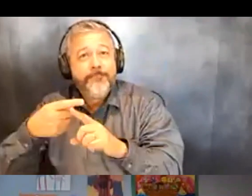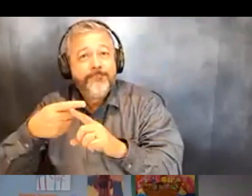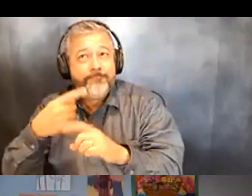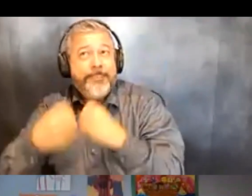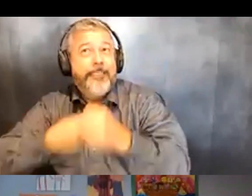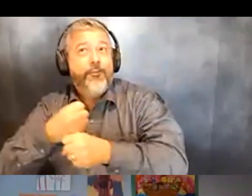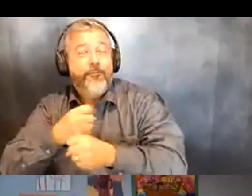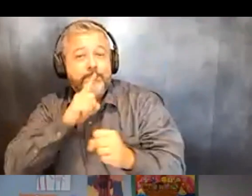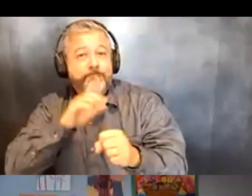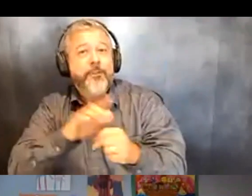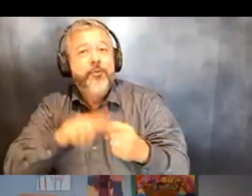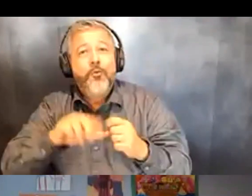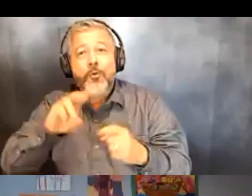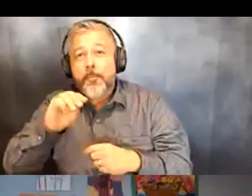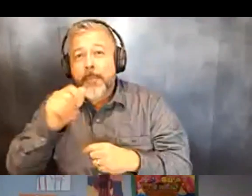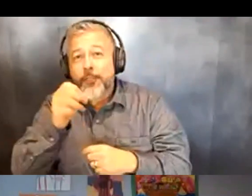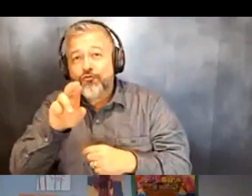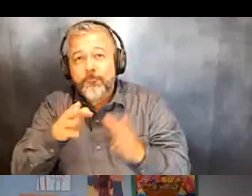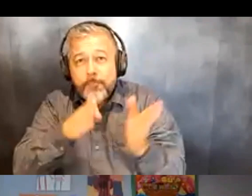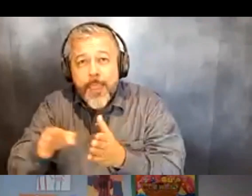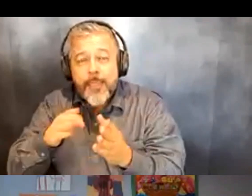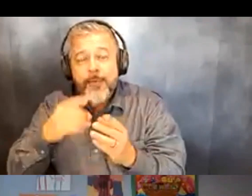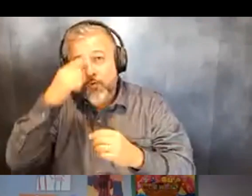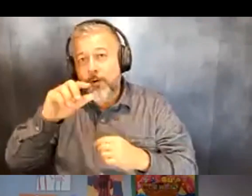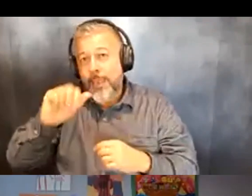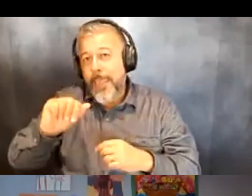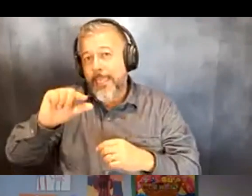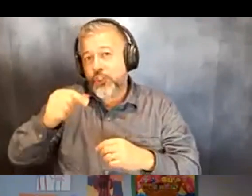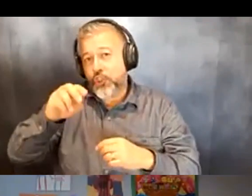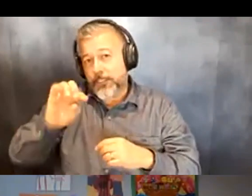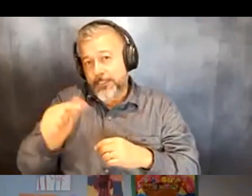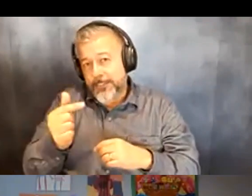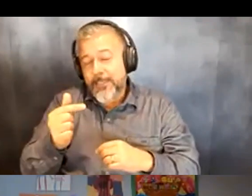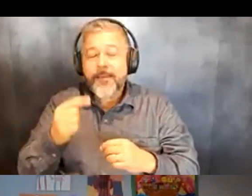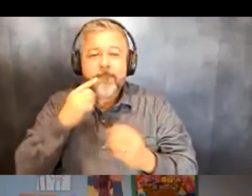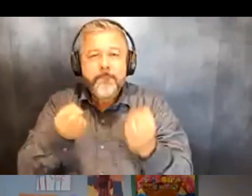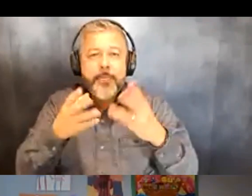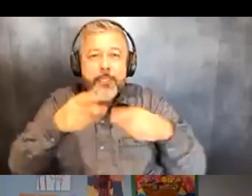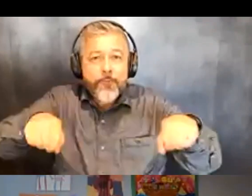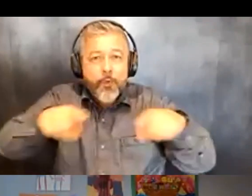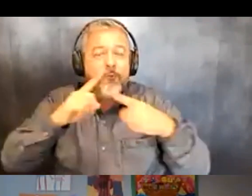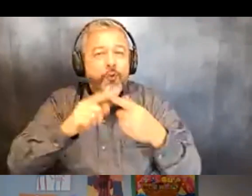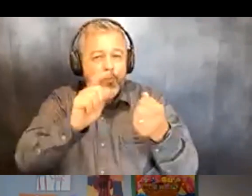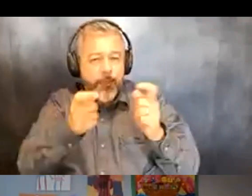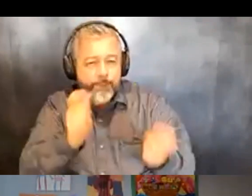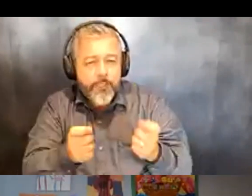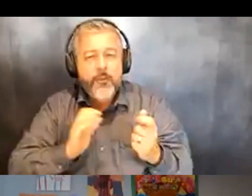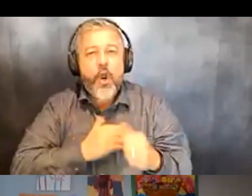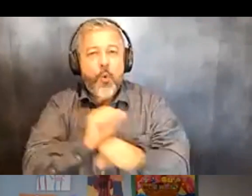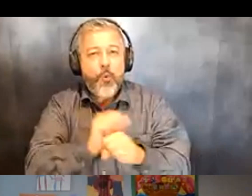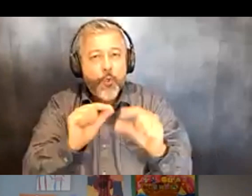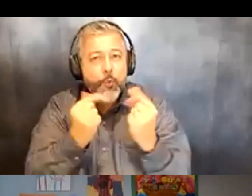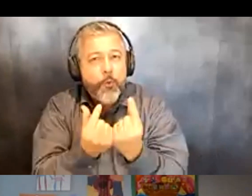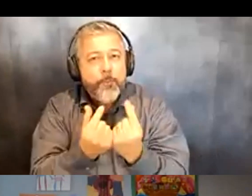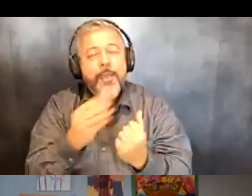plan for aging with so many of you, and the reconfiguration of our work groups and